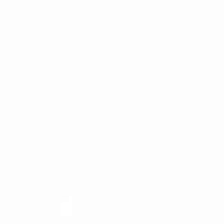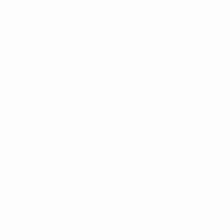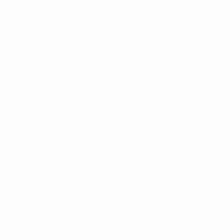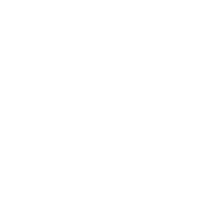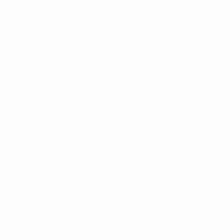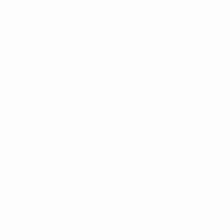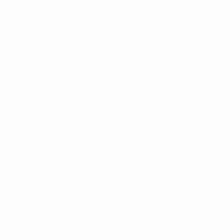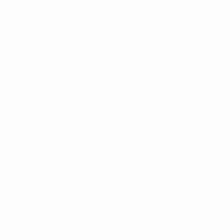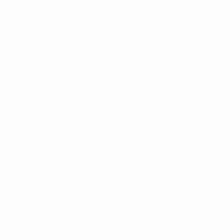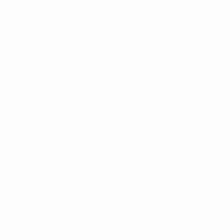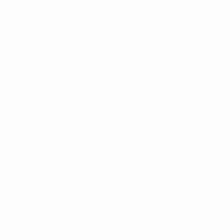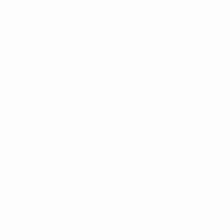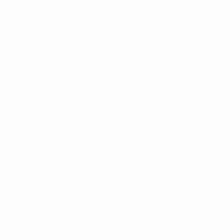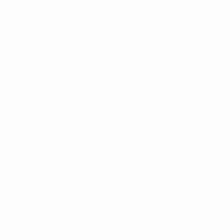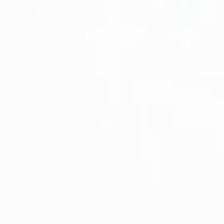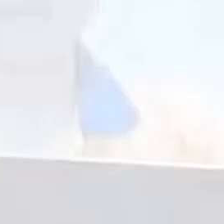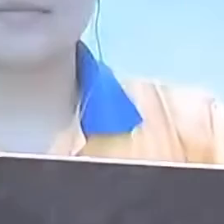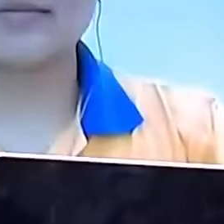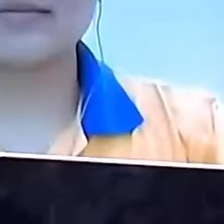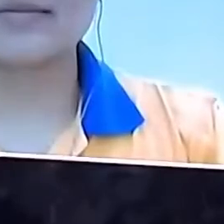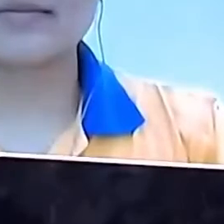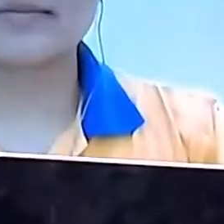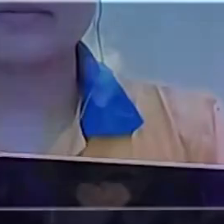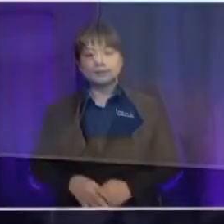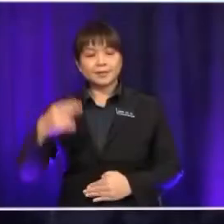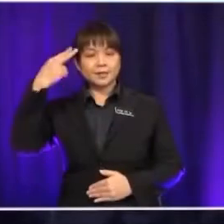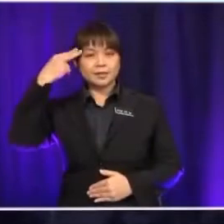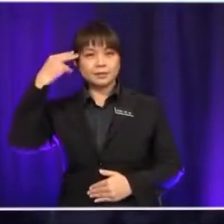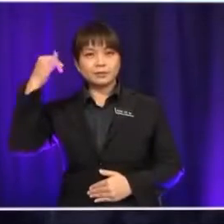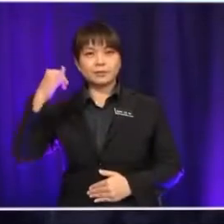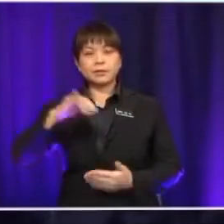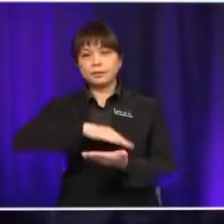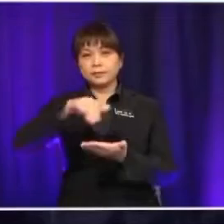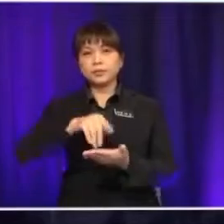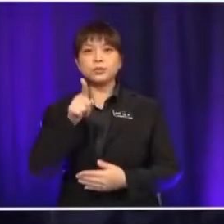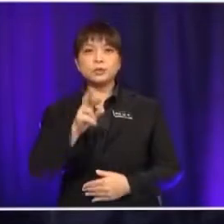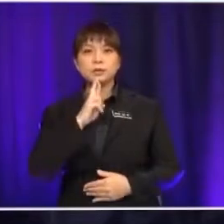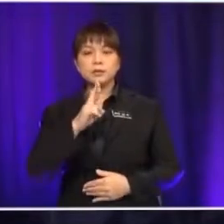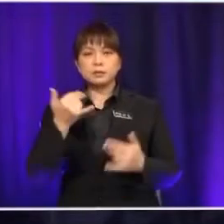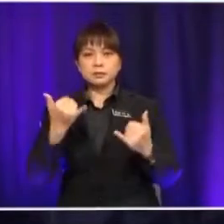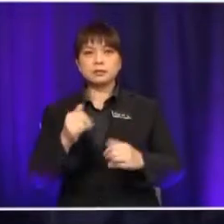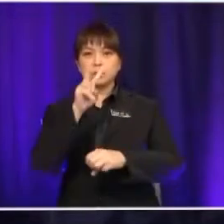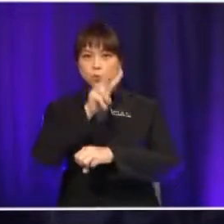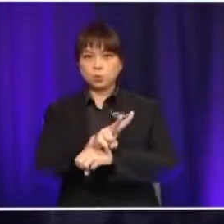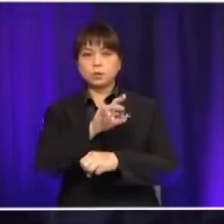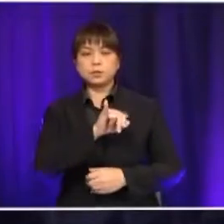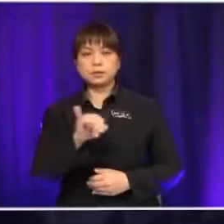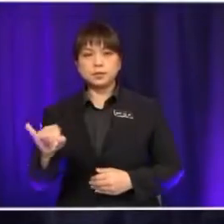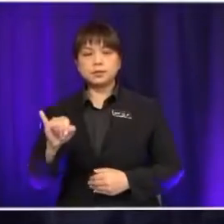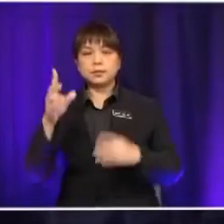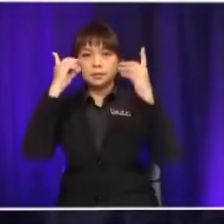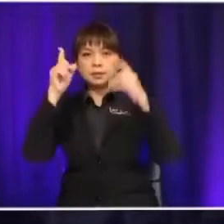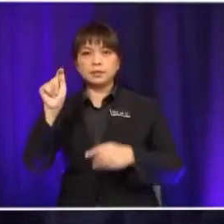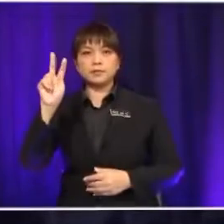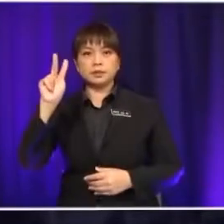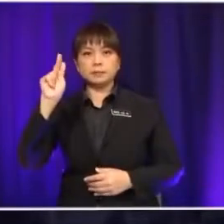Didik TV KPM. Hello everyone, you are now watching Upper Form on Didik TV KPM together